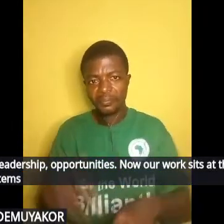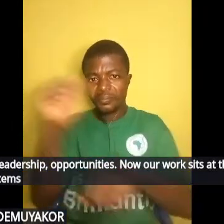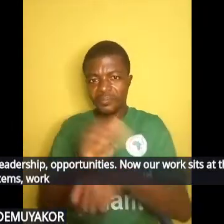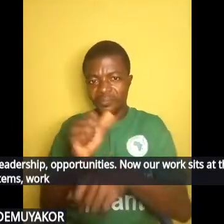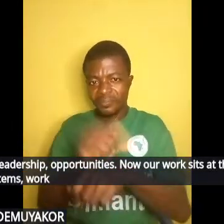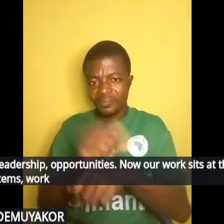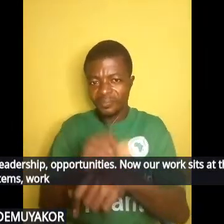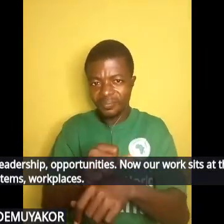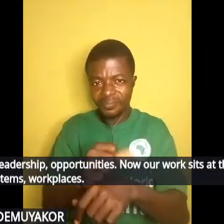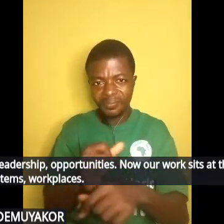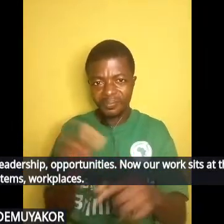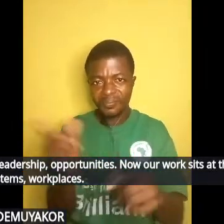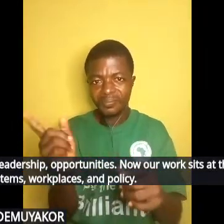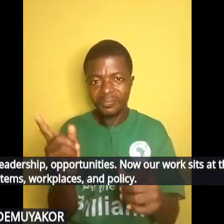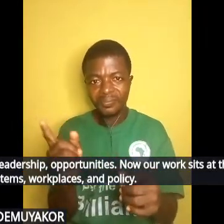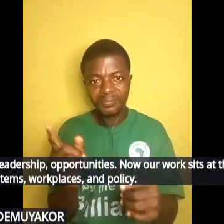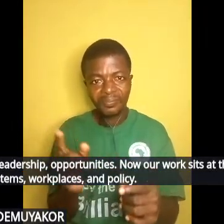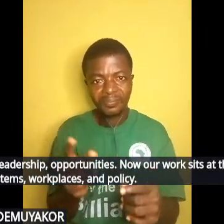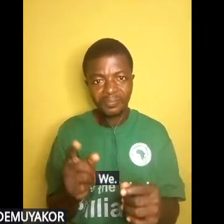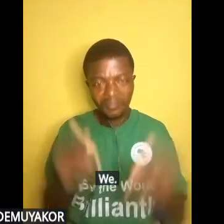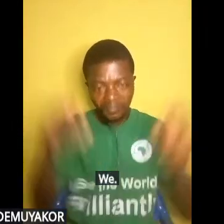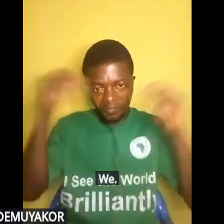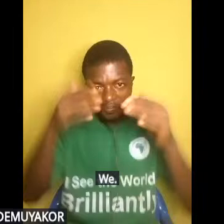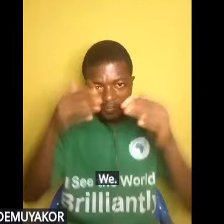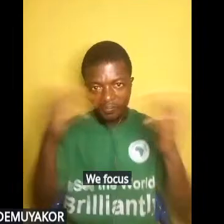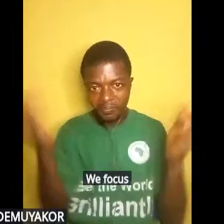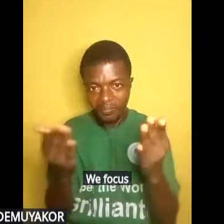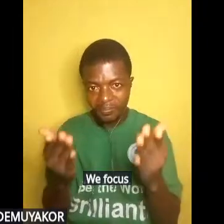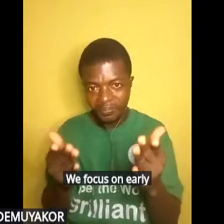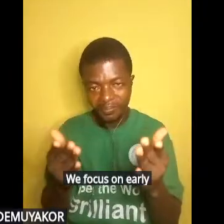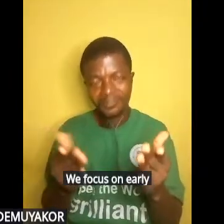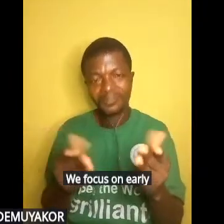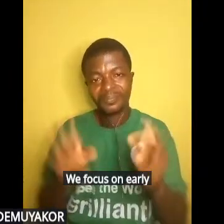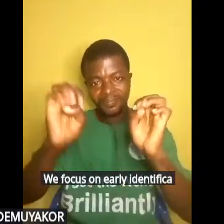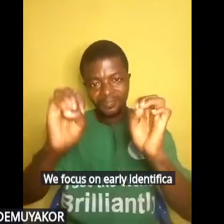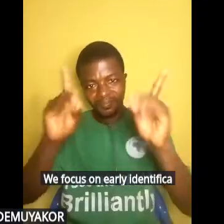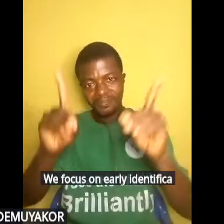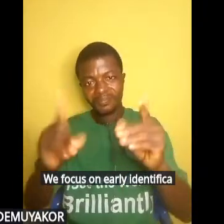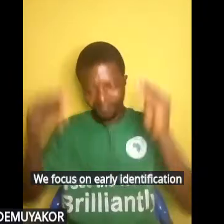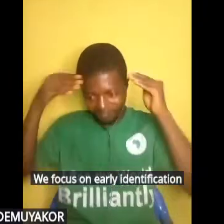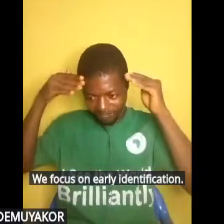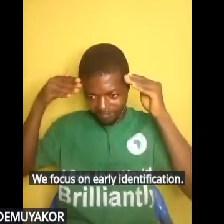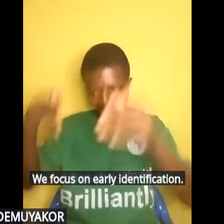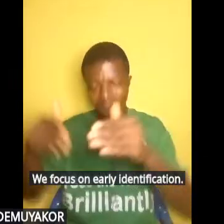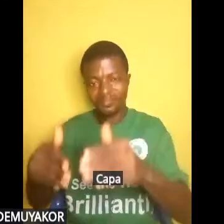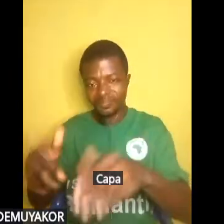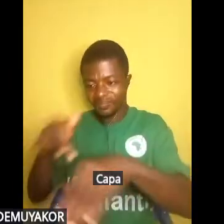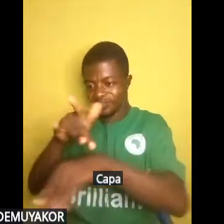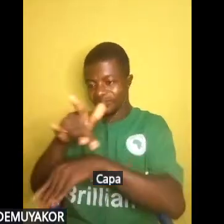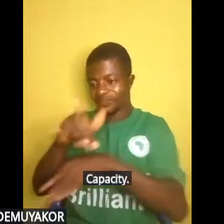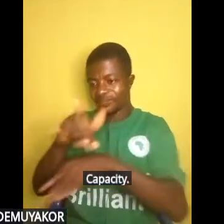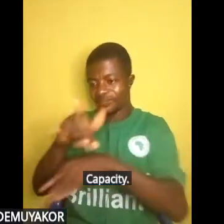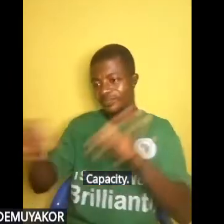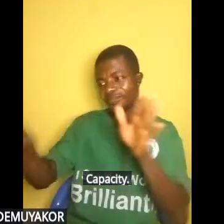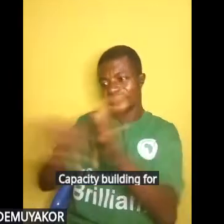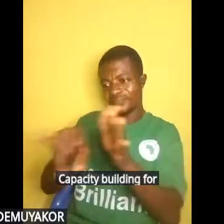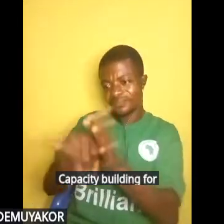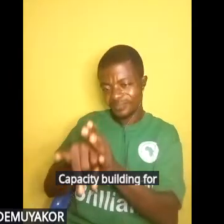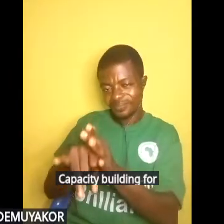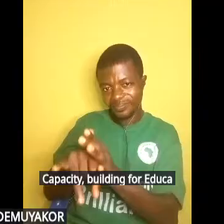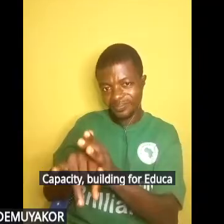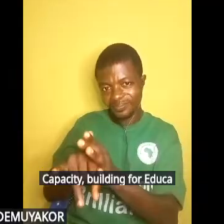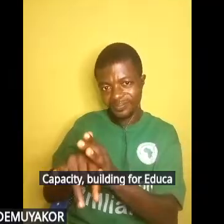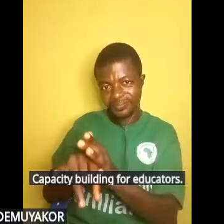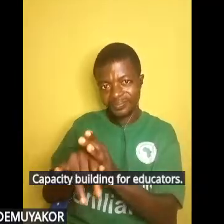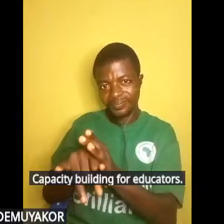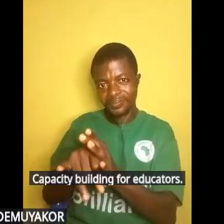workplaces, and policy. We focus on early identification, capacity building for educators